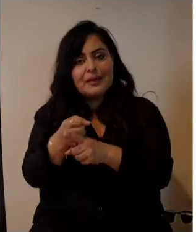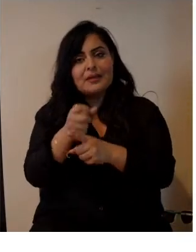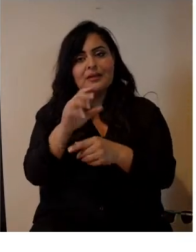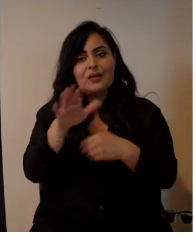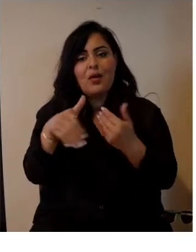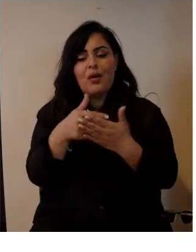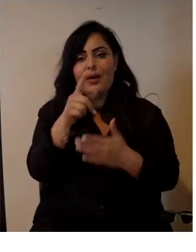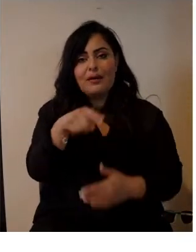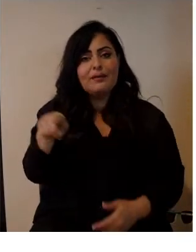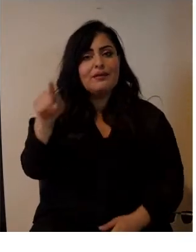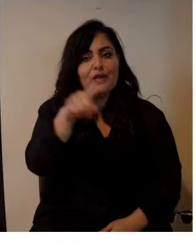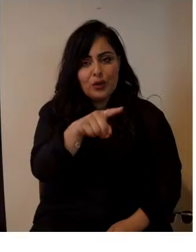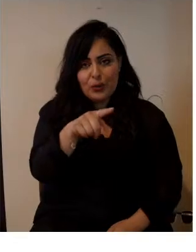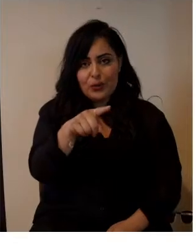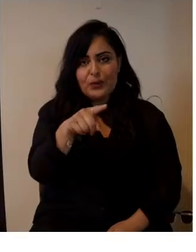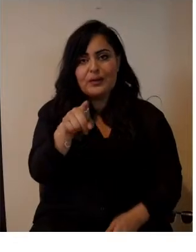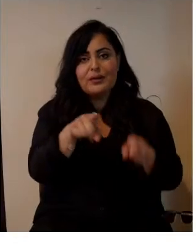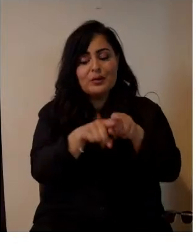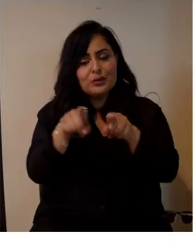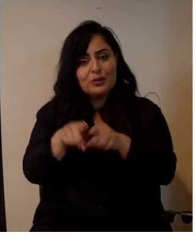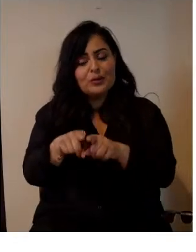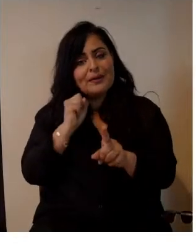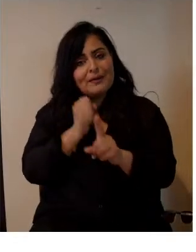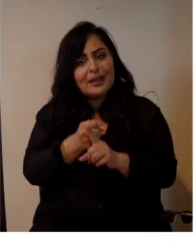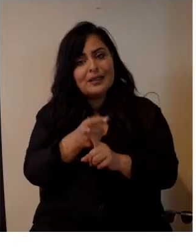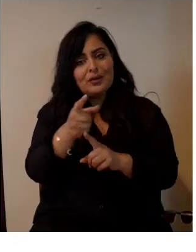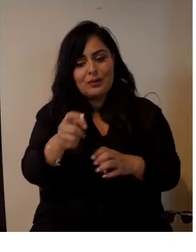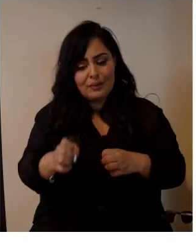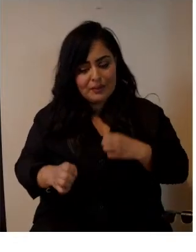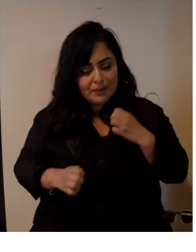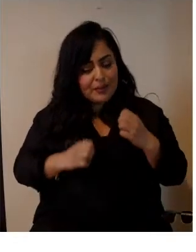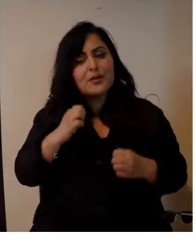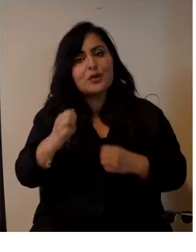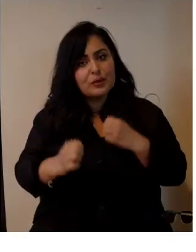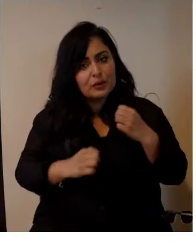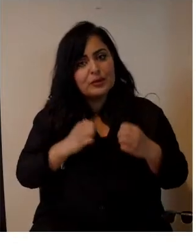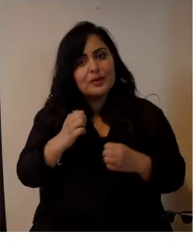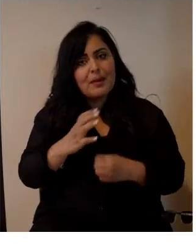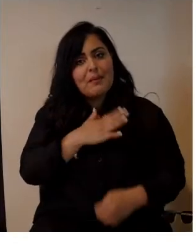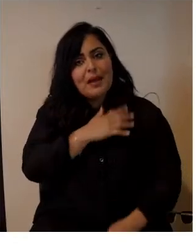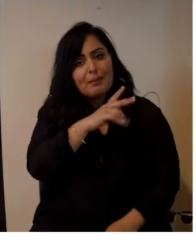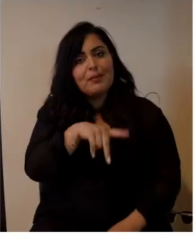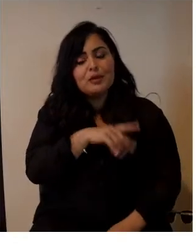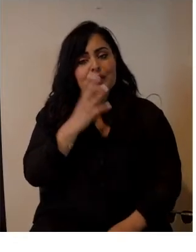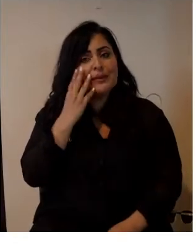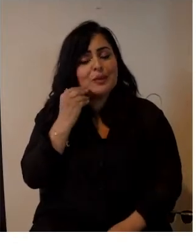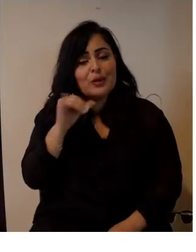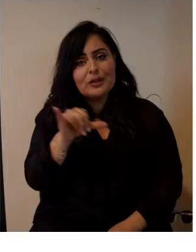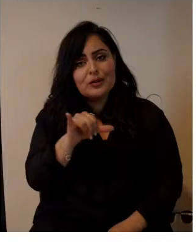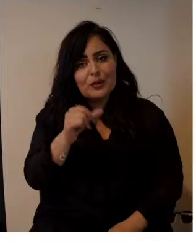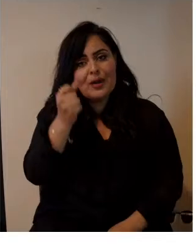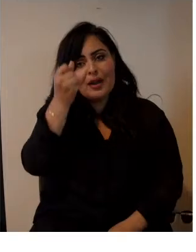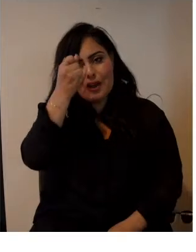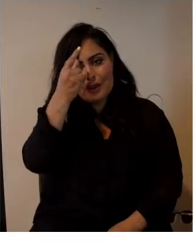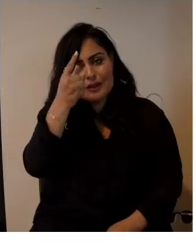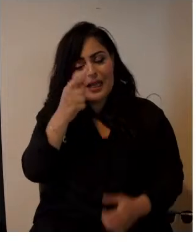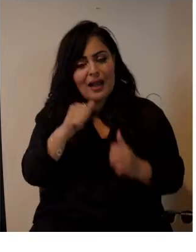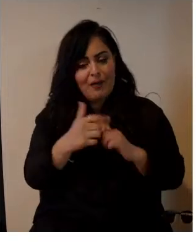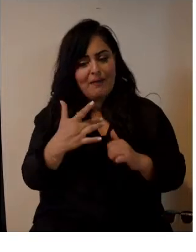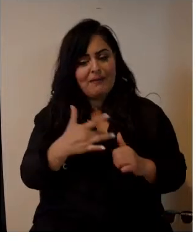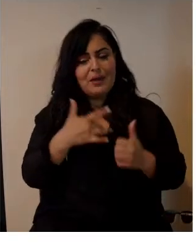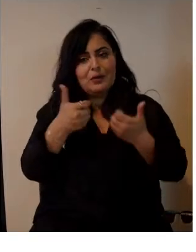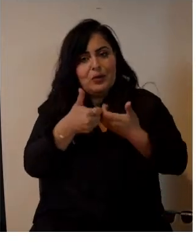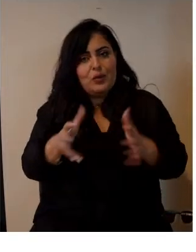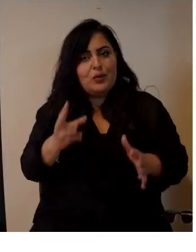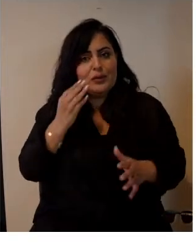you have had an emotional event occur in your lives. I speak from personal experience. I know what it is to lose a